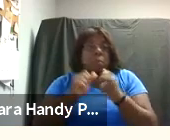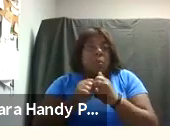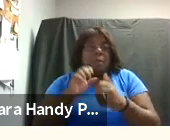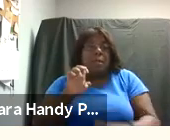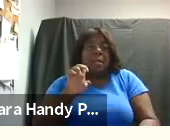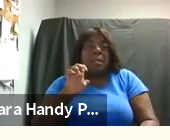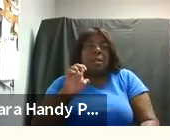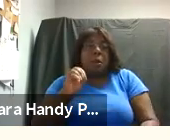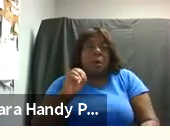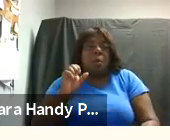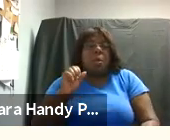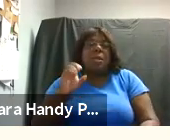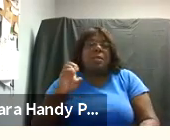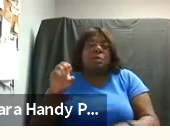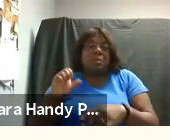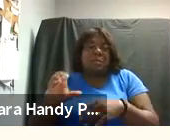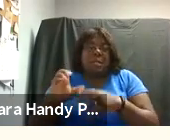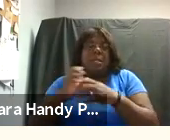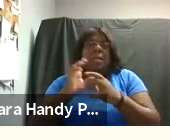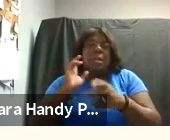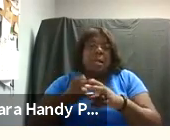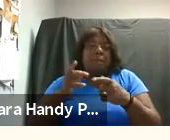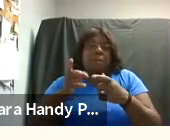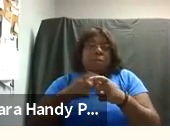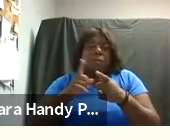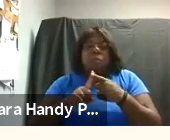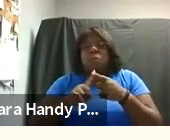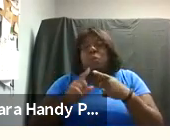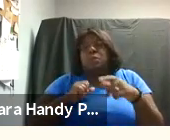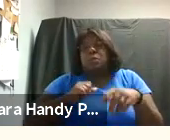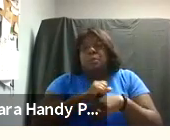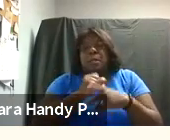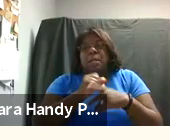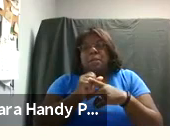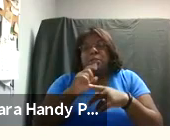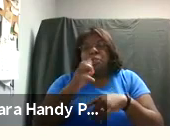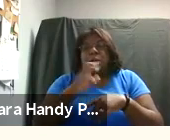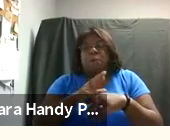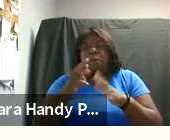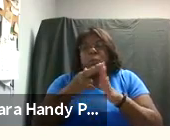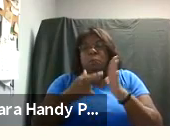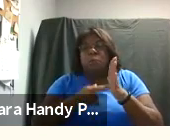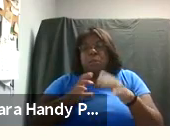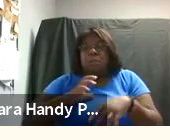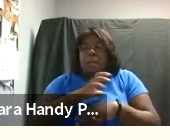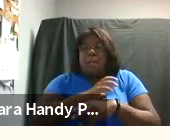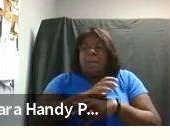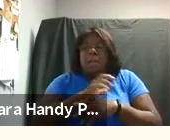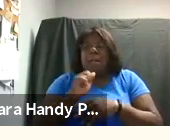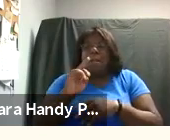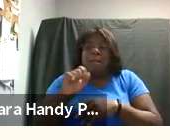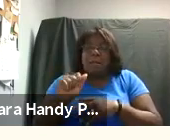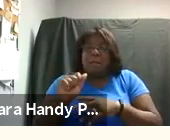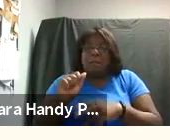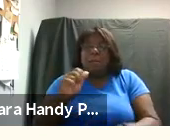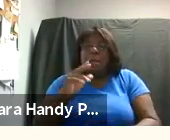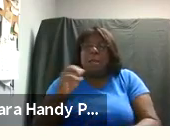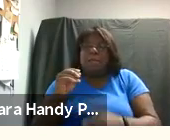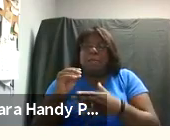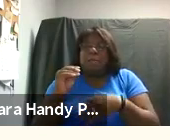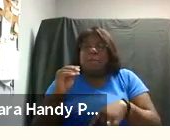ESOSC. He submitted his resignation to Senator Mamie Locke, the chair of the Senate Rules Committee. Anita has